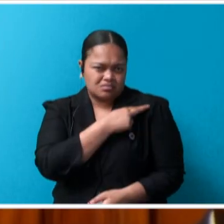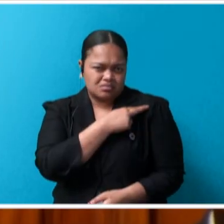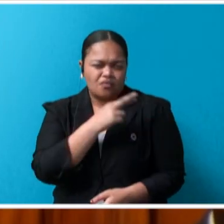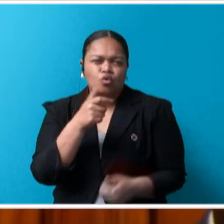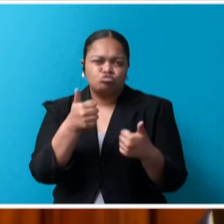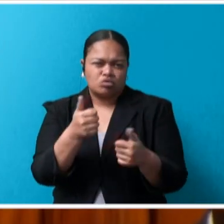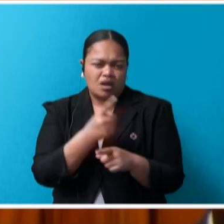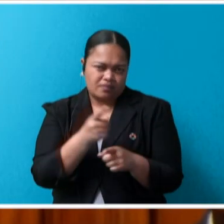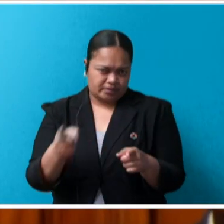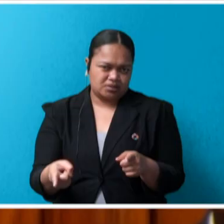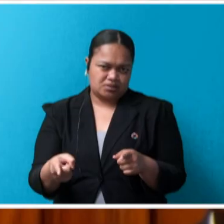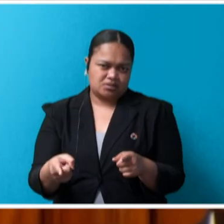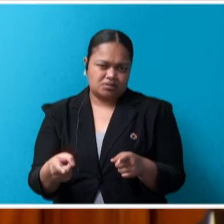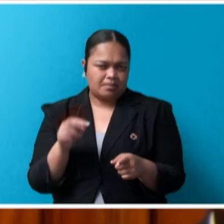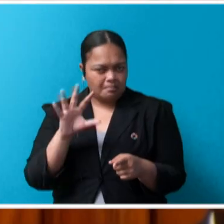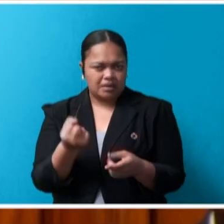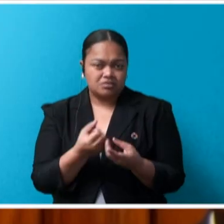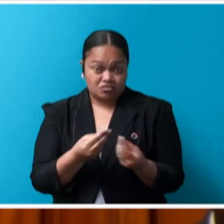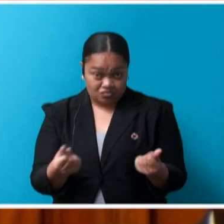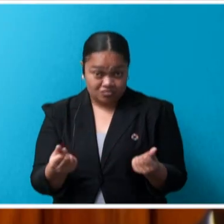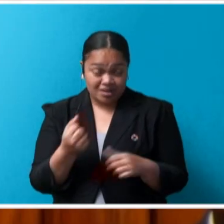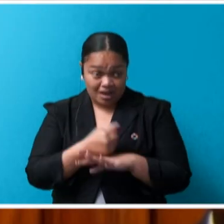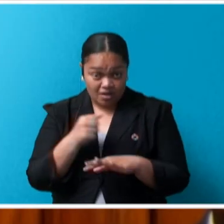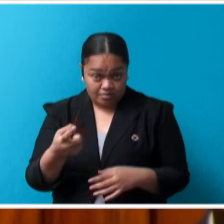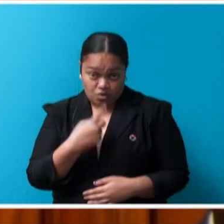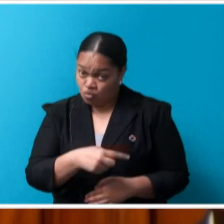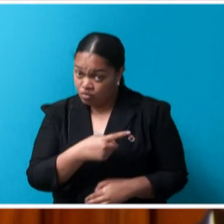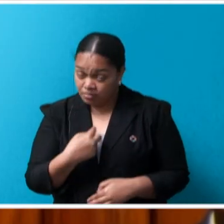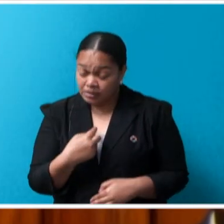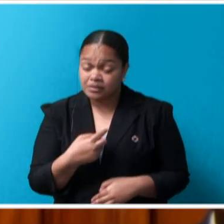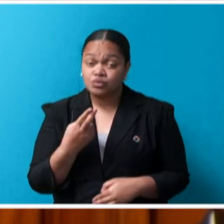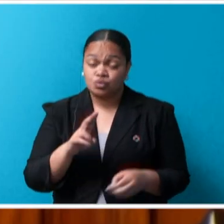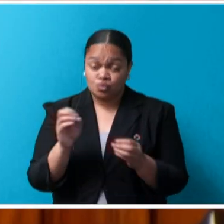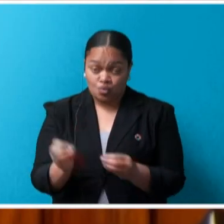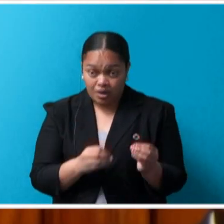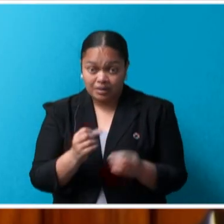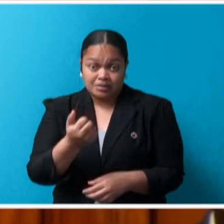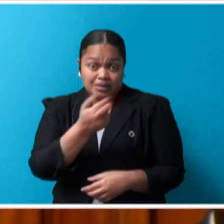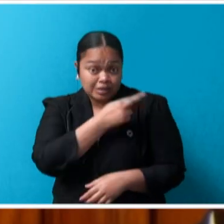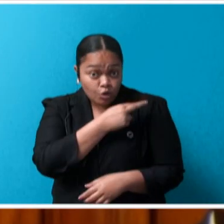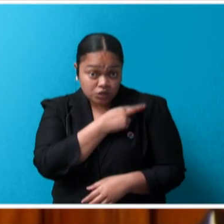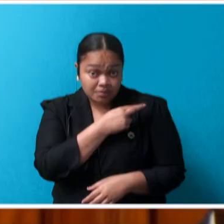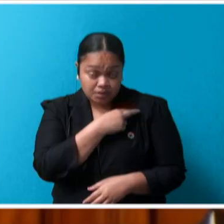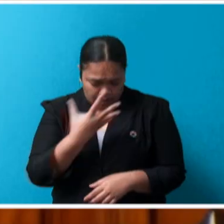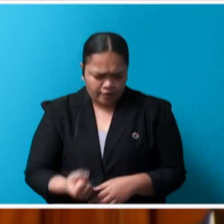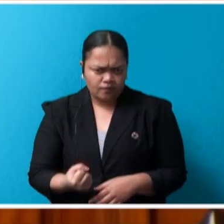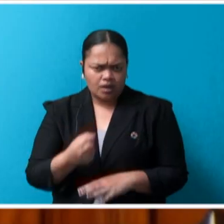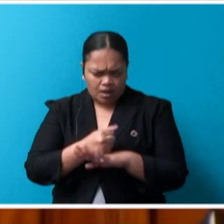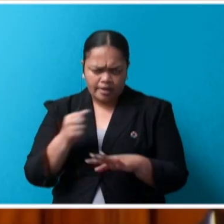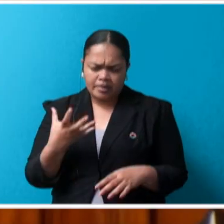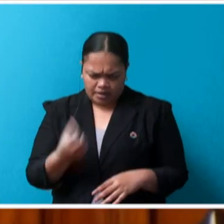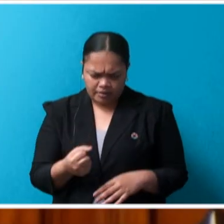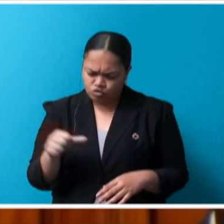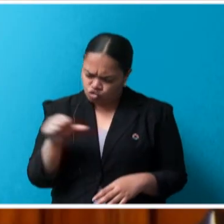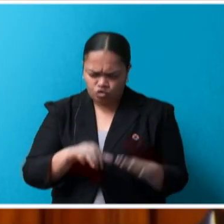governance. As a government that is committed itself to openness and accountability, we have the responsibility to fully